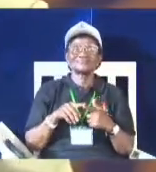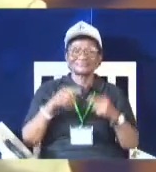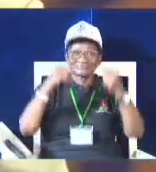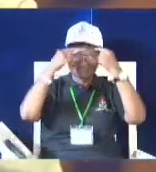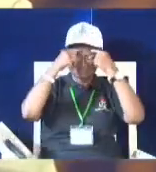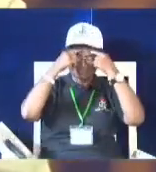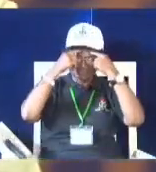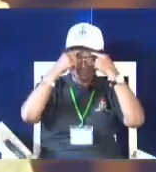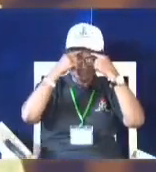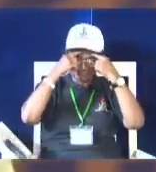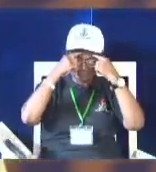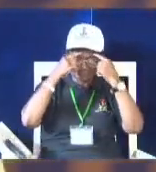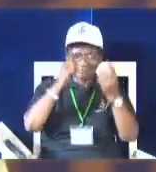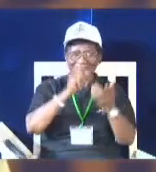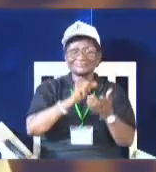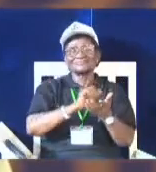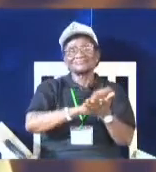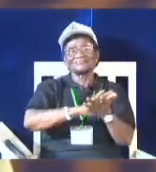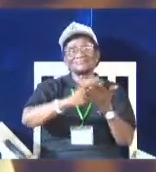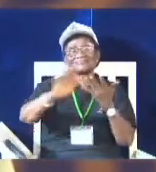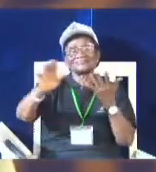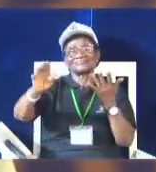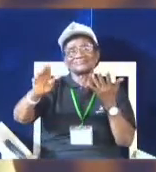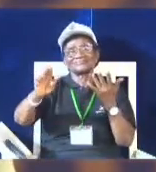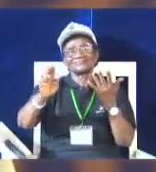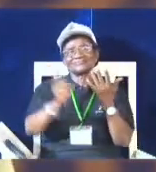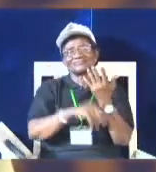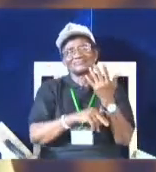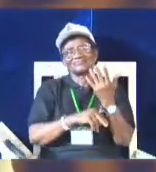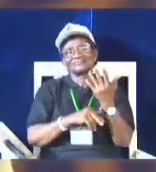concerning sanitation.